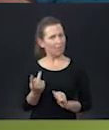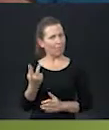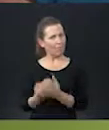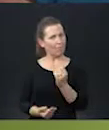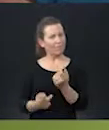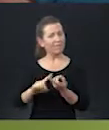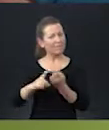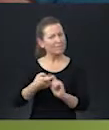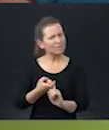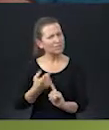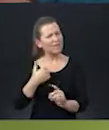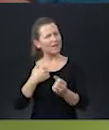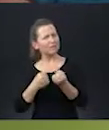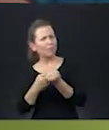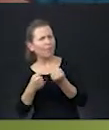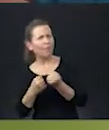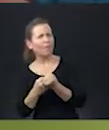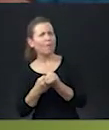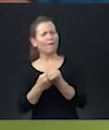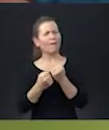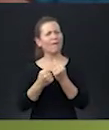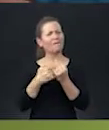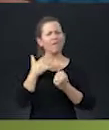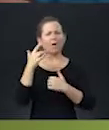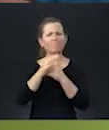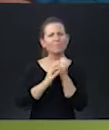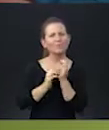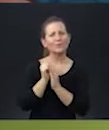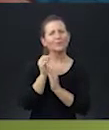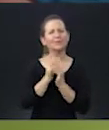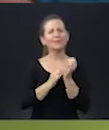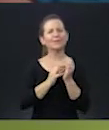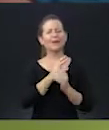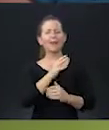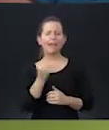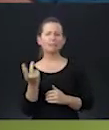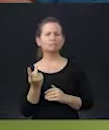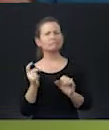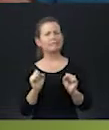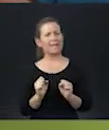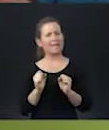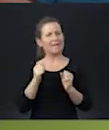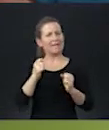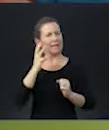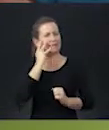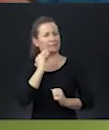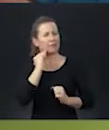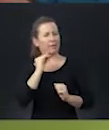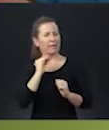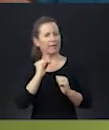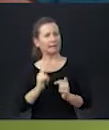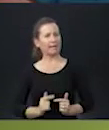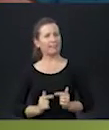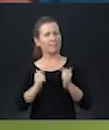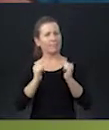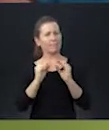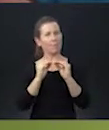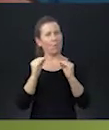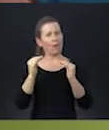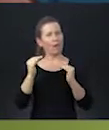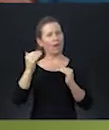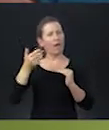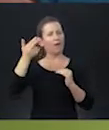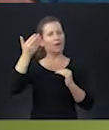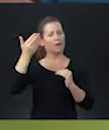it's friendship, having that sense of support and comfort and experiencing life at